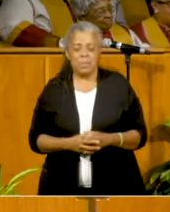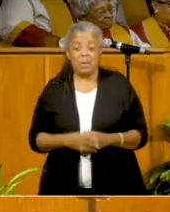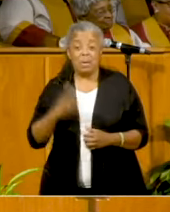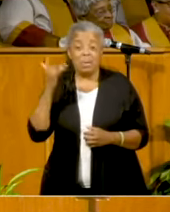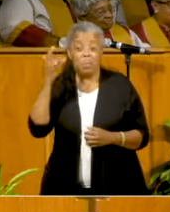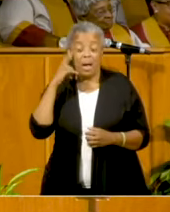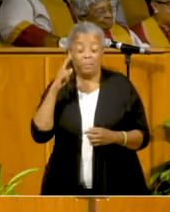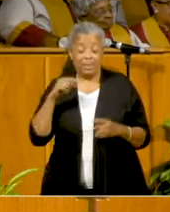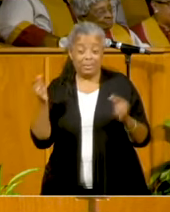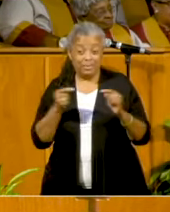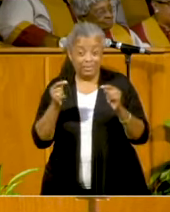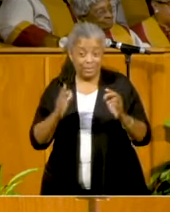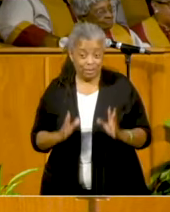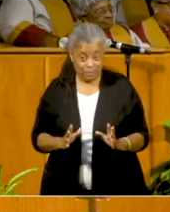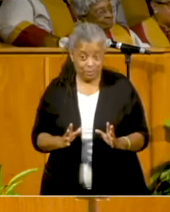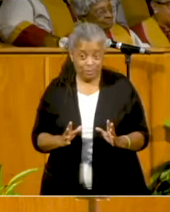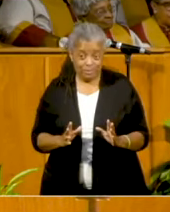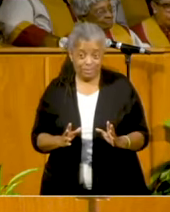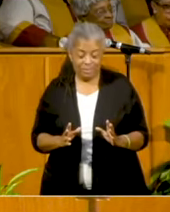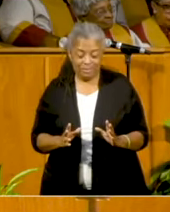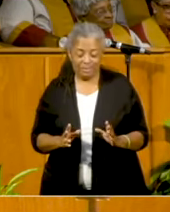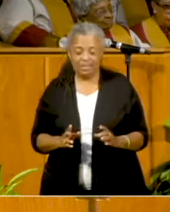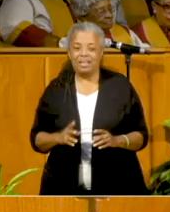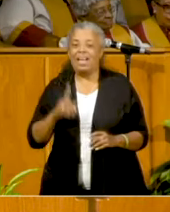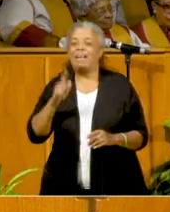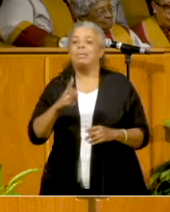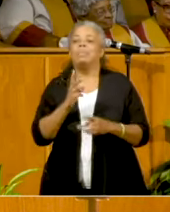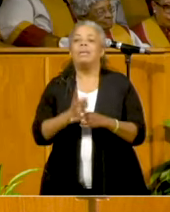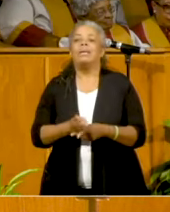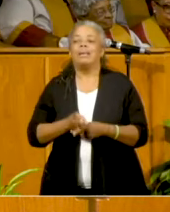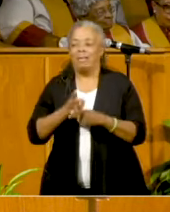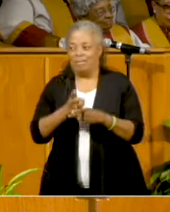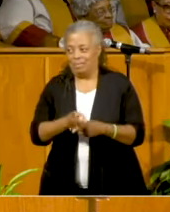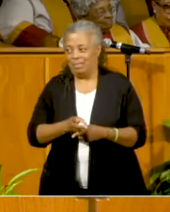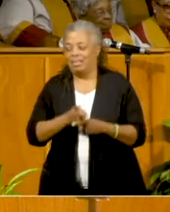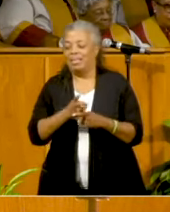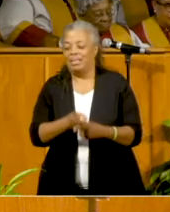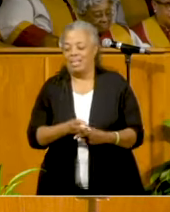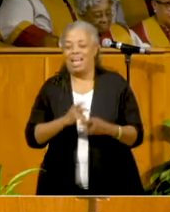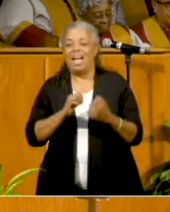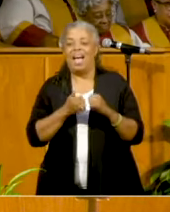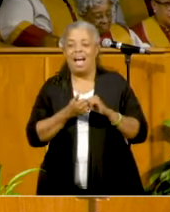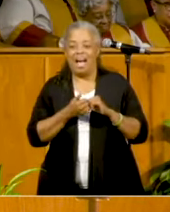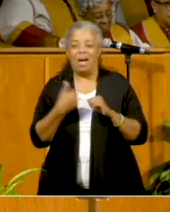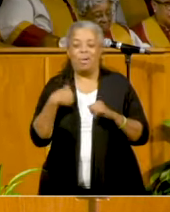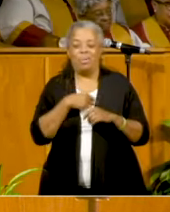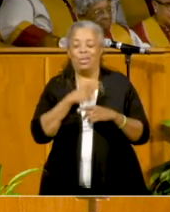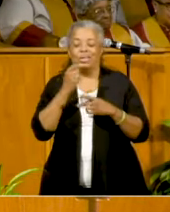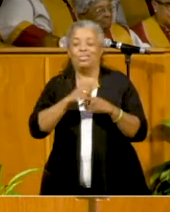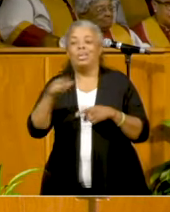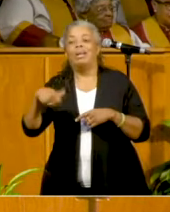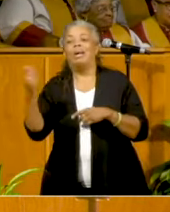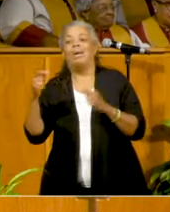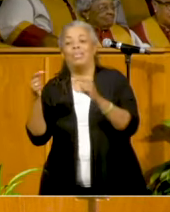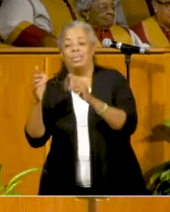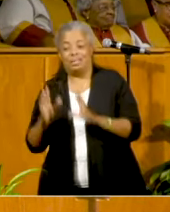Because sinners have to be careful how they treat other sinners.